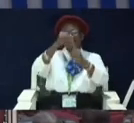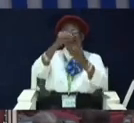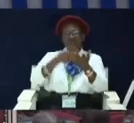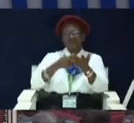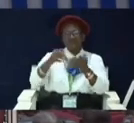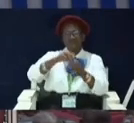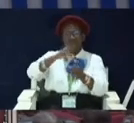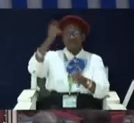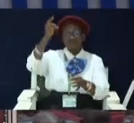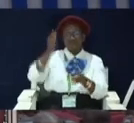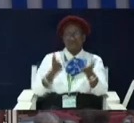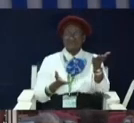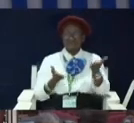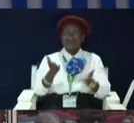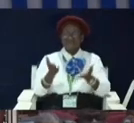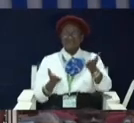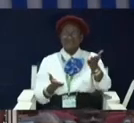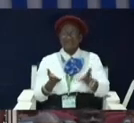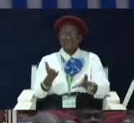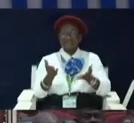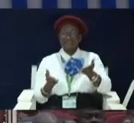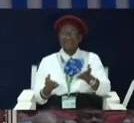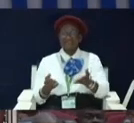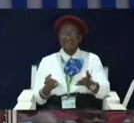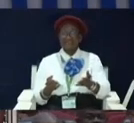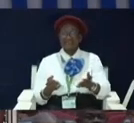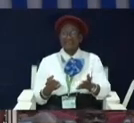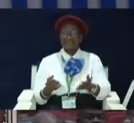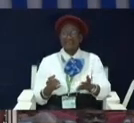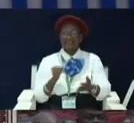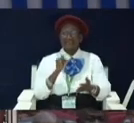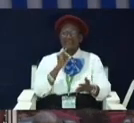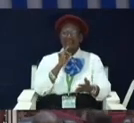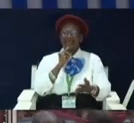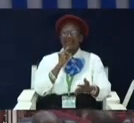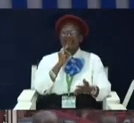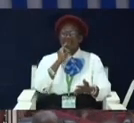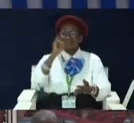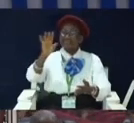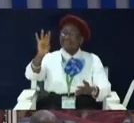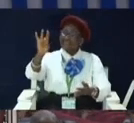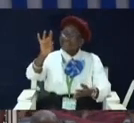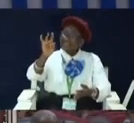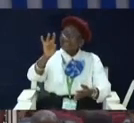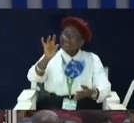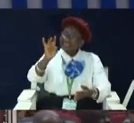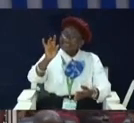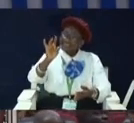asuko emi mimo akanse yi, stands at 18. Won je meji din logun.